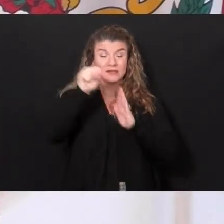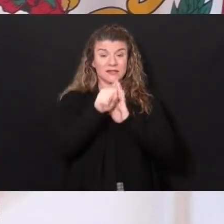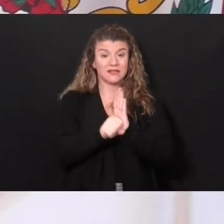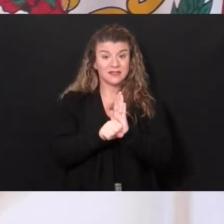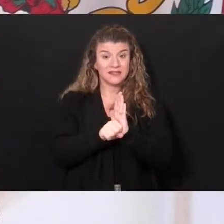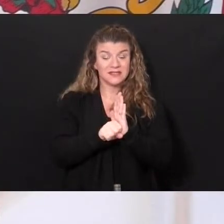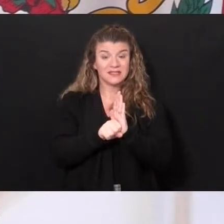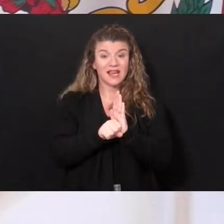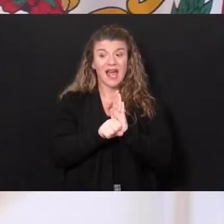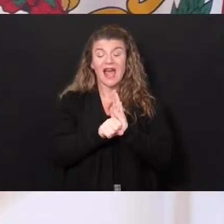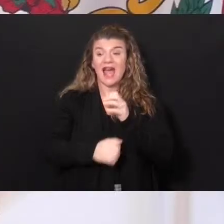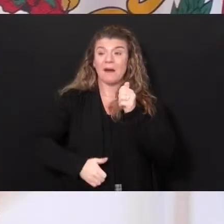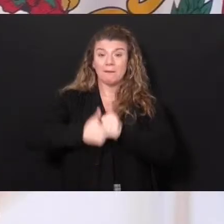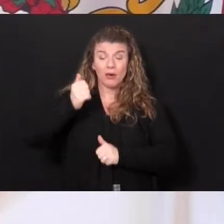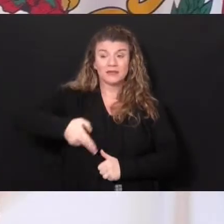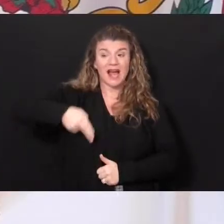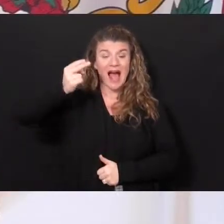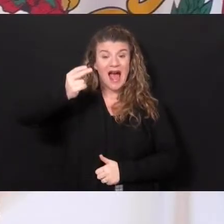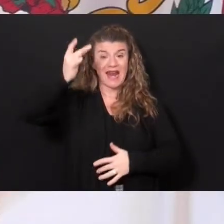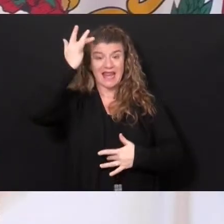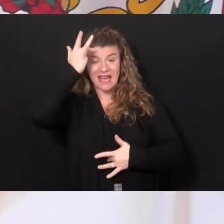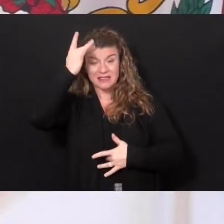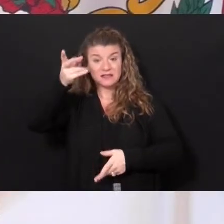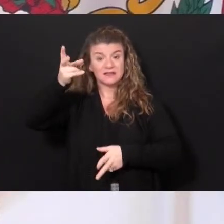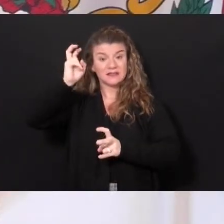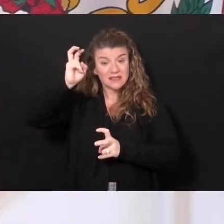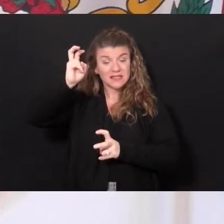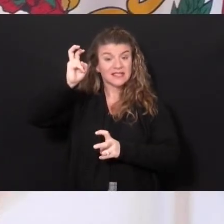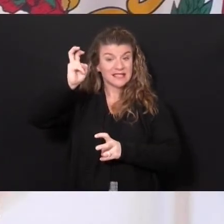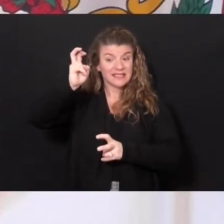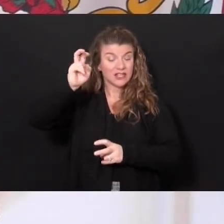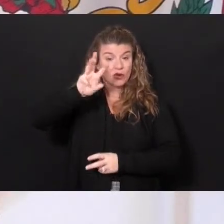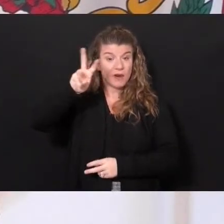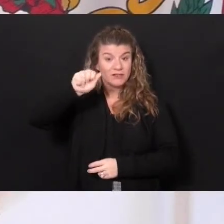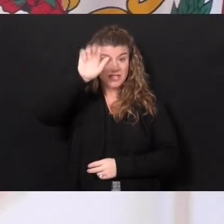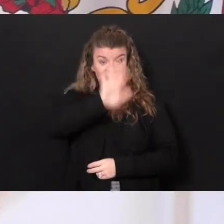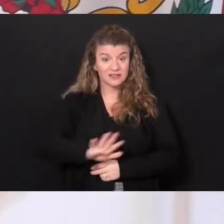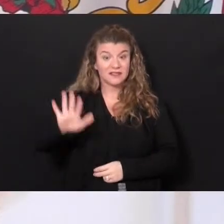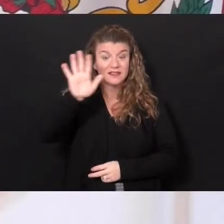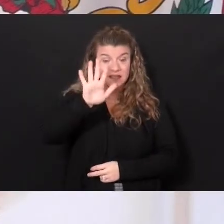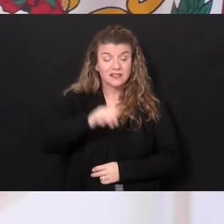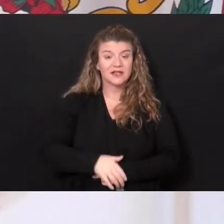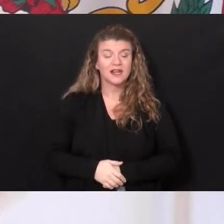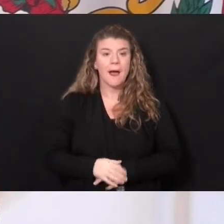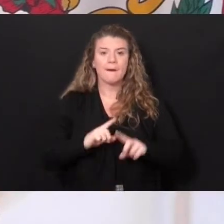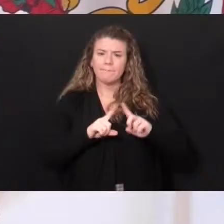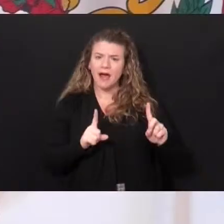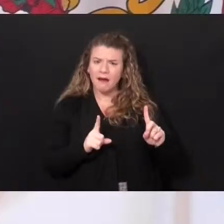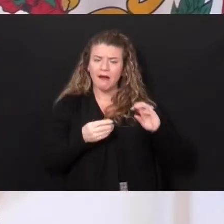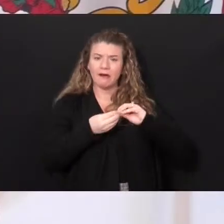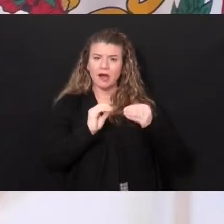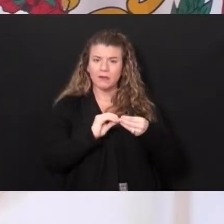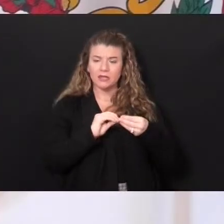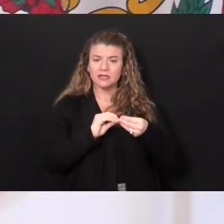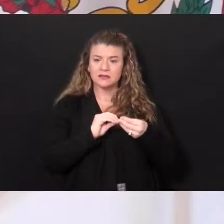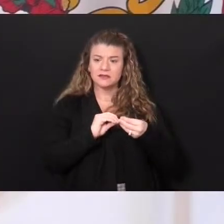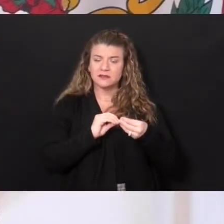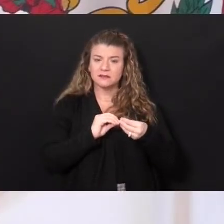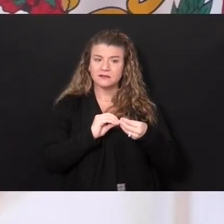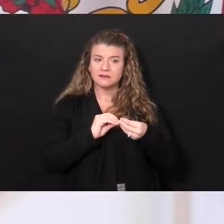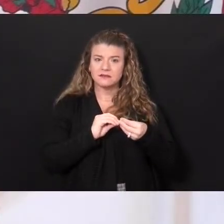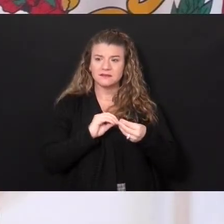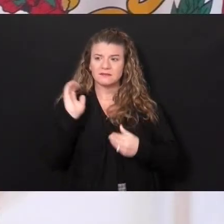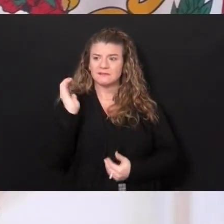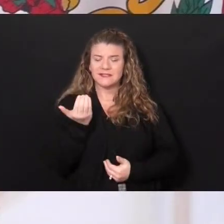are the most chronic illness, we have the most chronic illnesses in West Virginia, and yet our numbers are only a